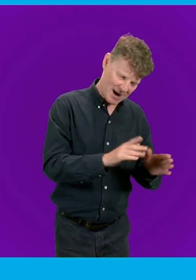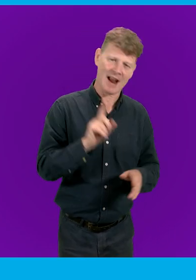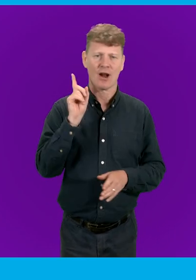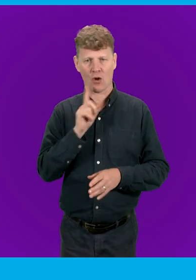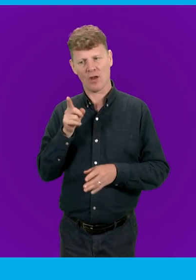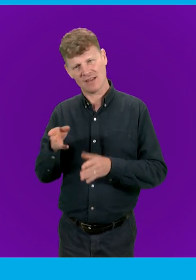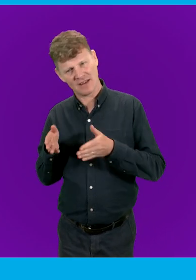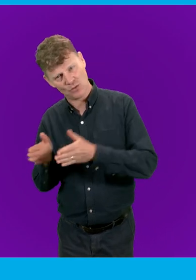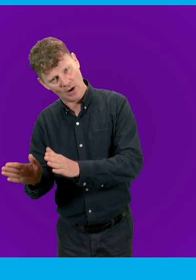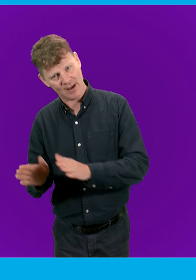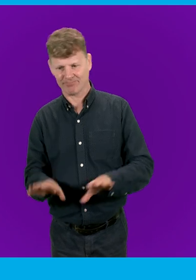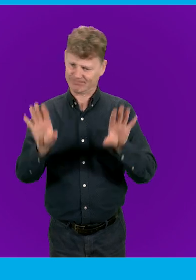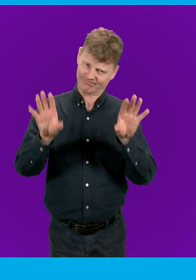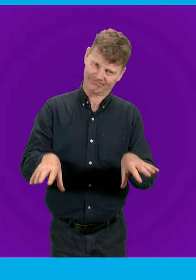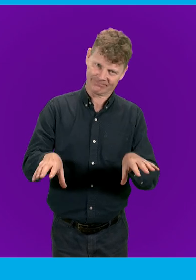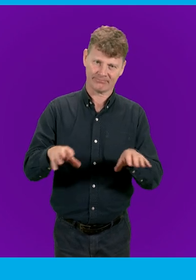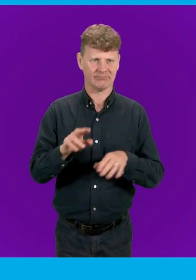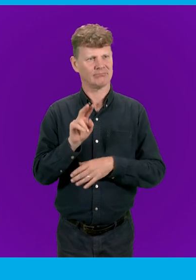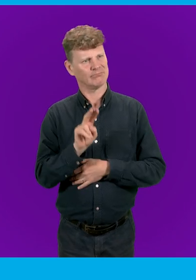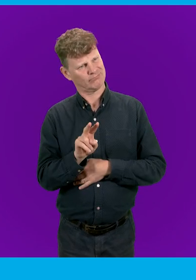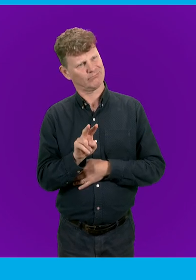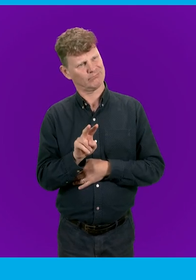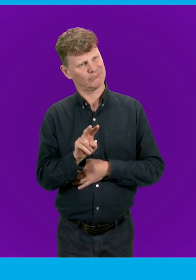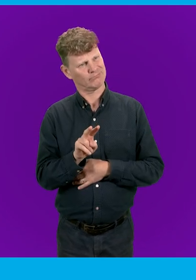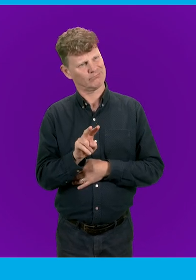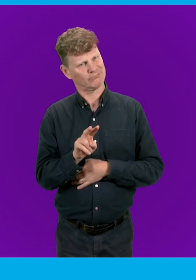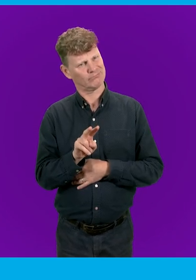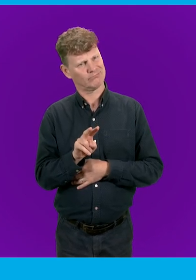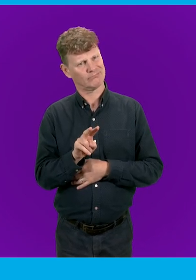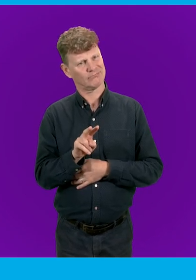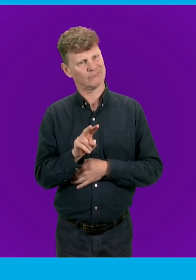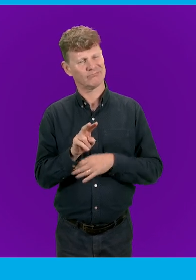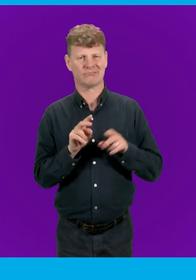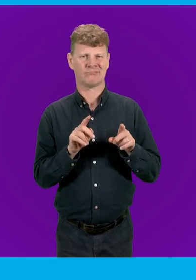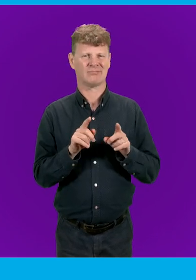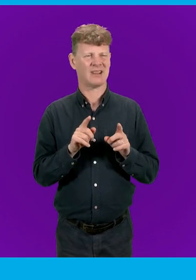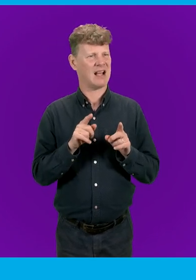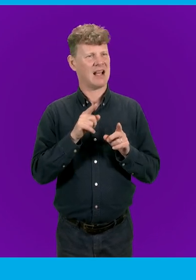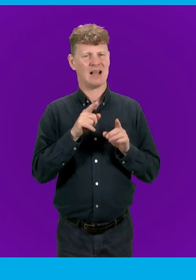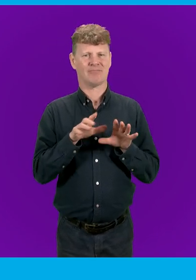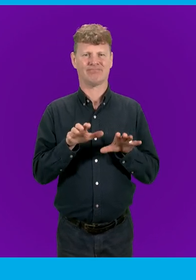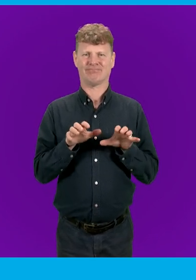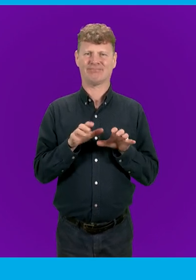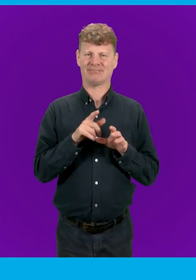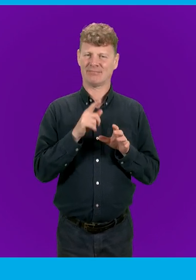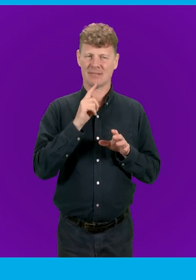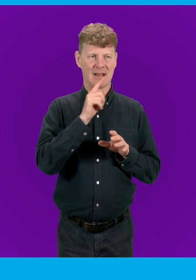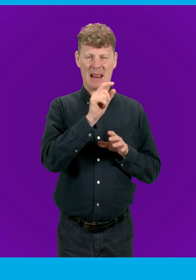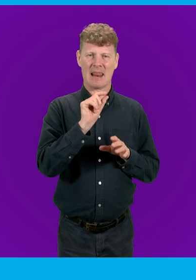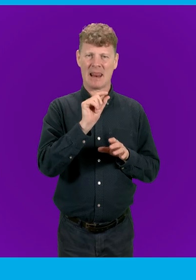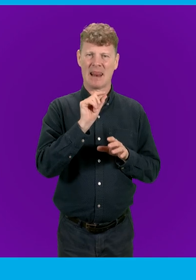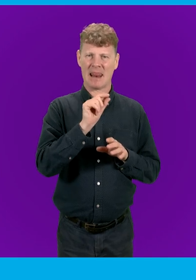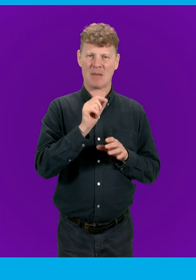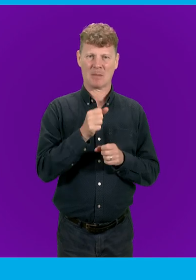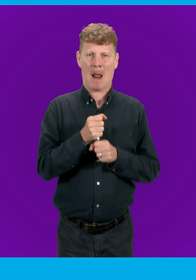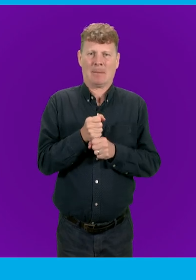but they can't do that way without relaxing, or they always have to be quite uptight about just the